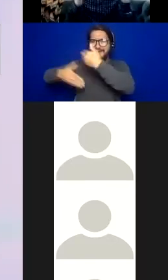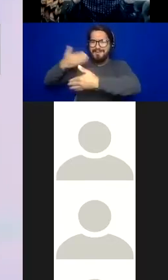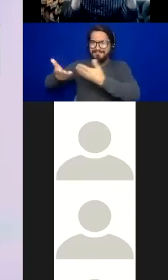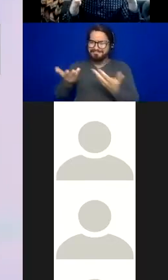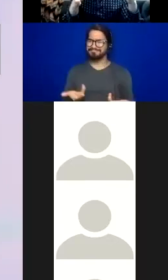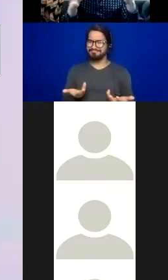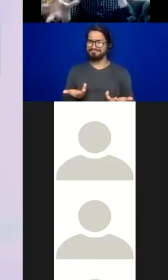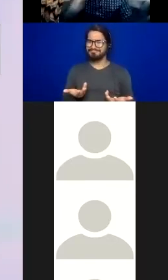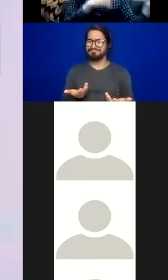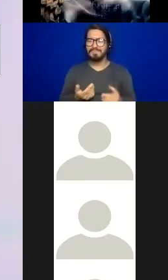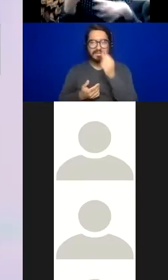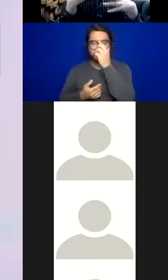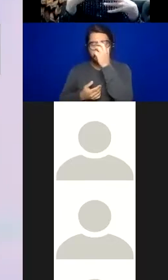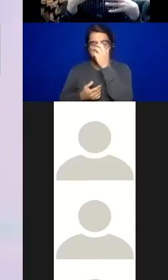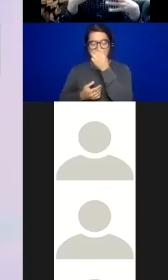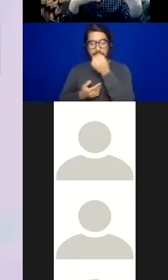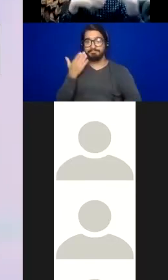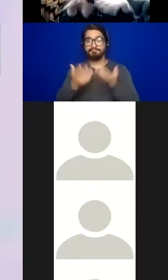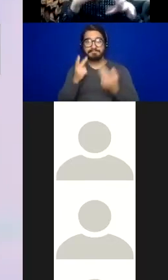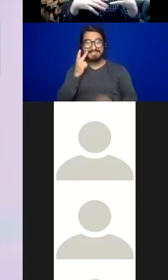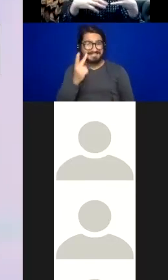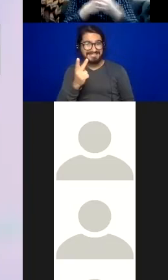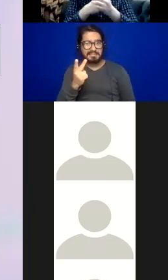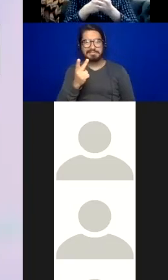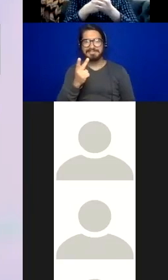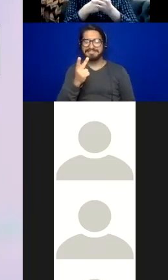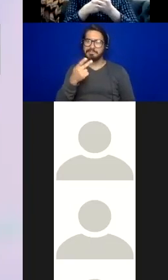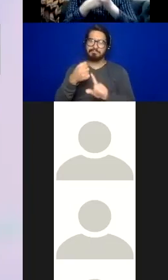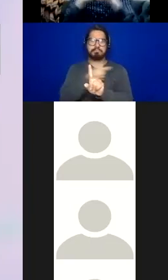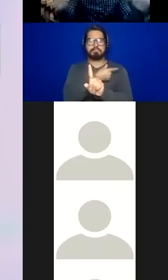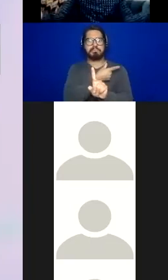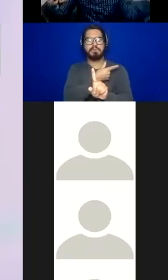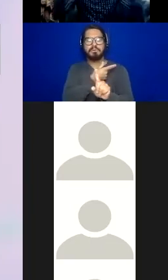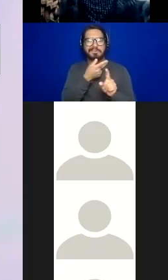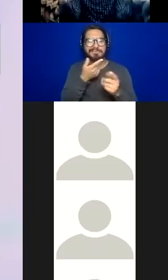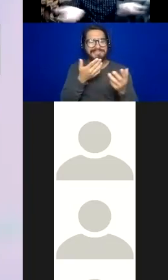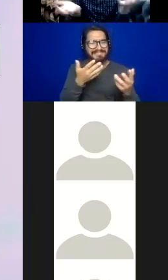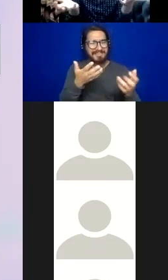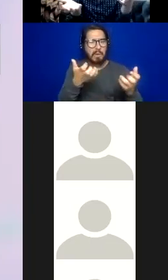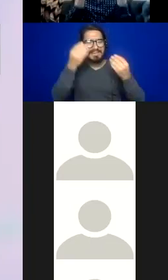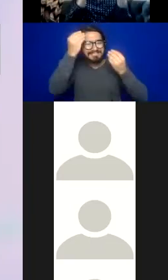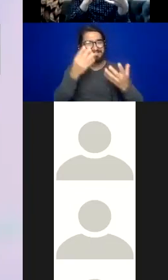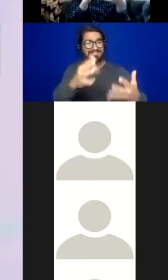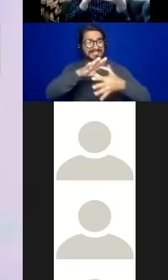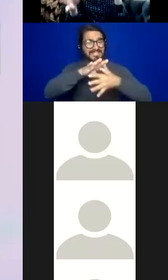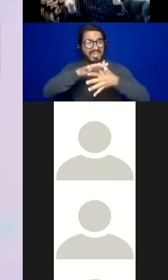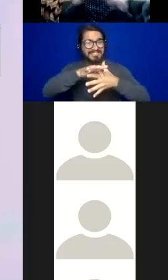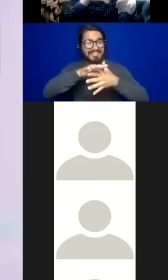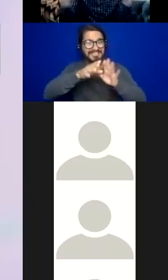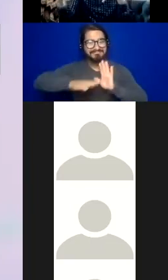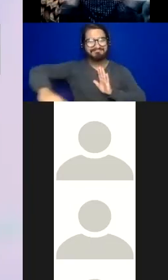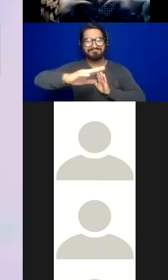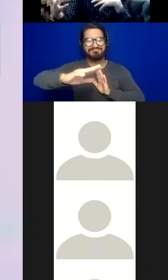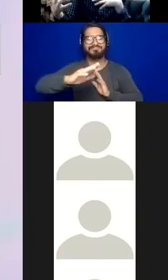just a kind of, this maybe seems like a little bit out of left field, but I'm just kind of trying to give some context for this system that